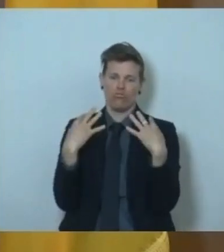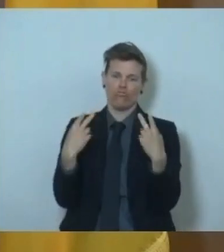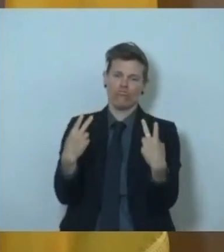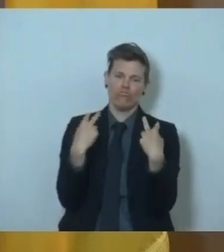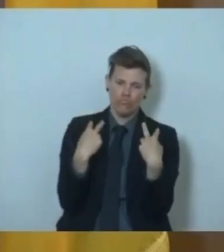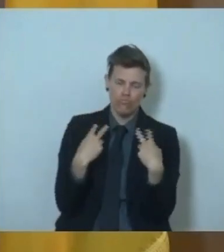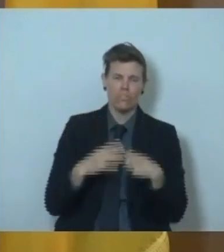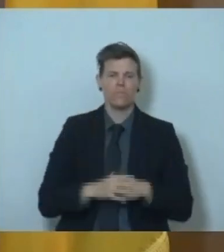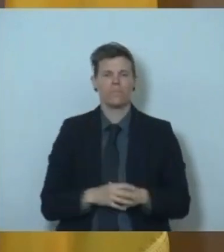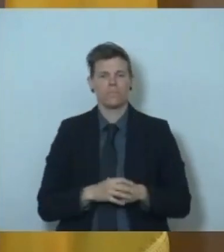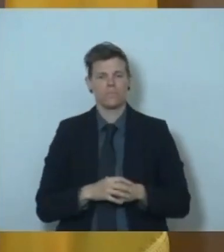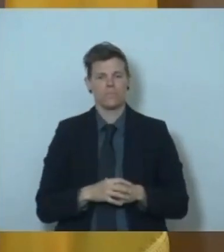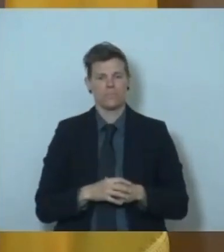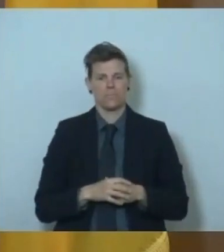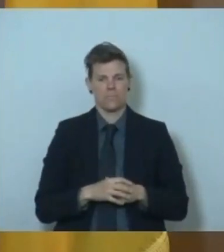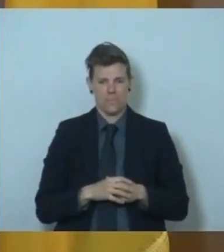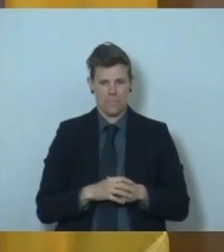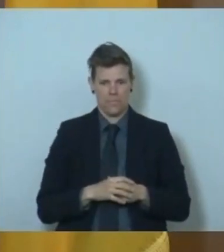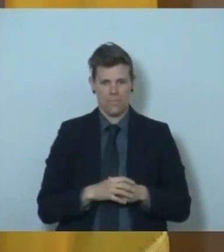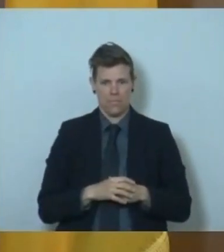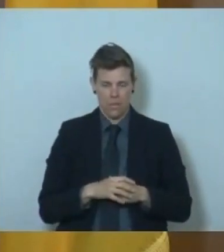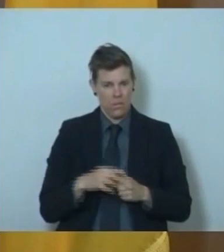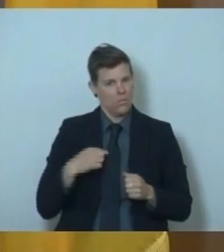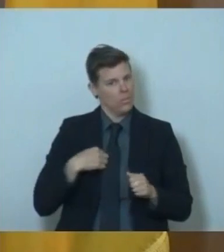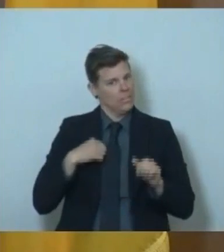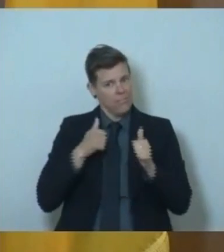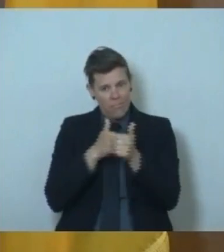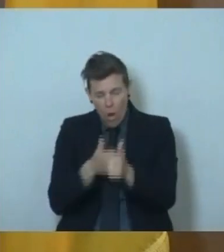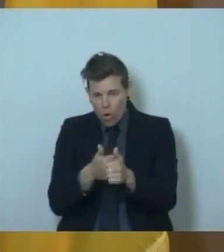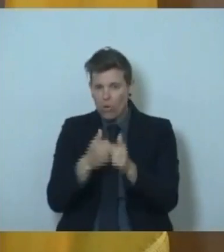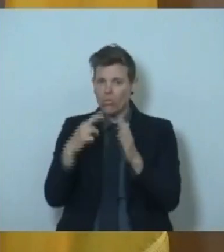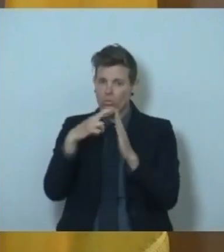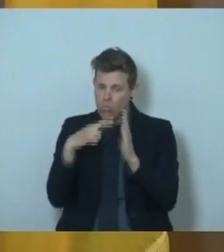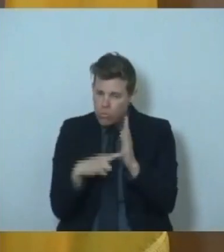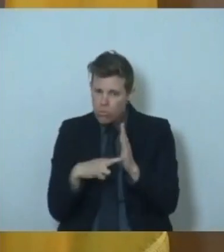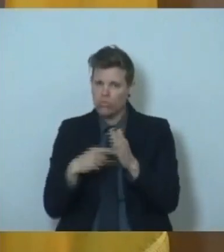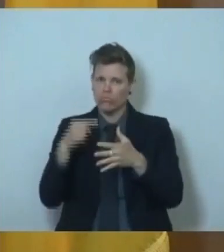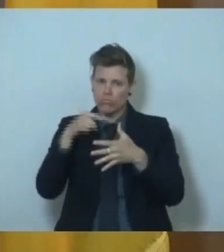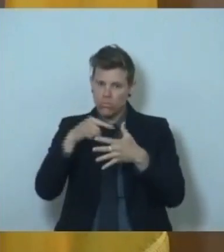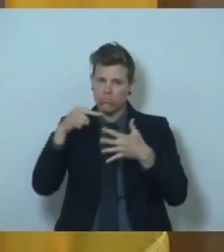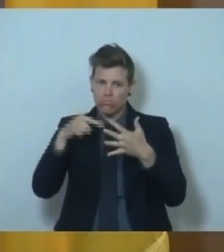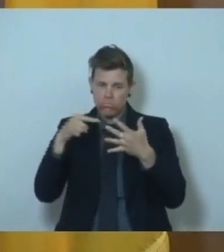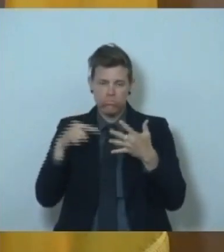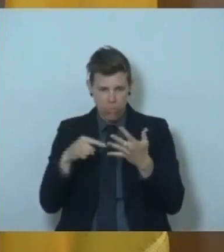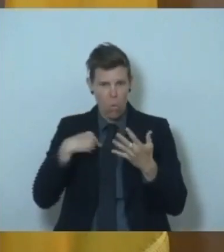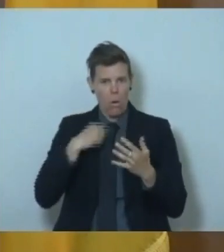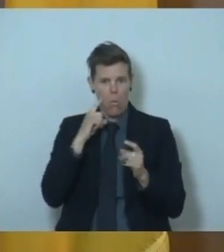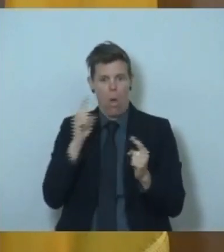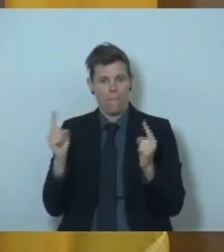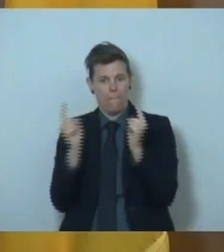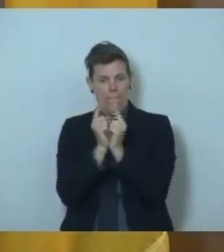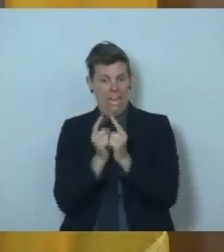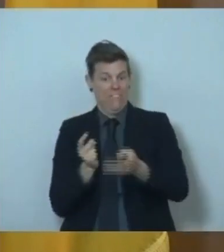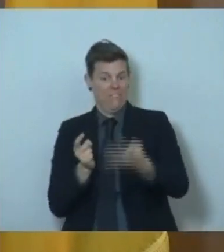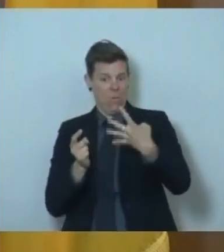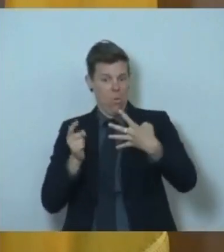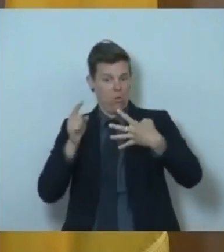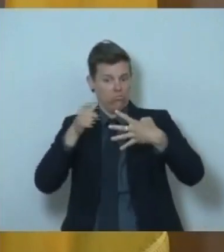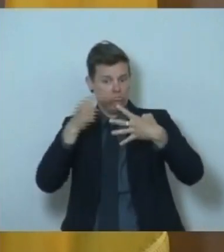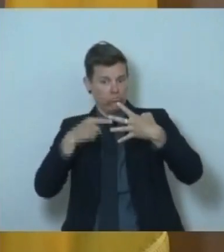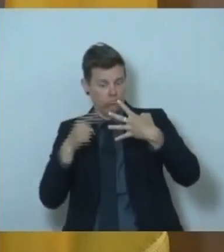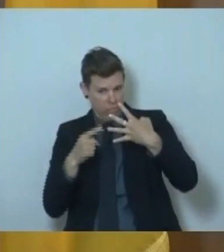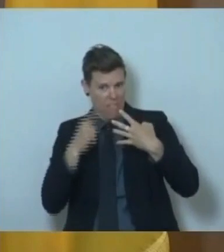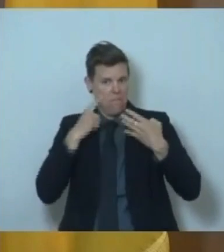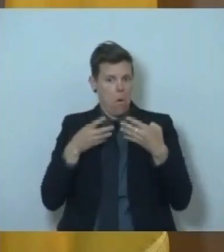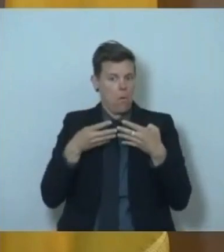your part to make sure that we stay on track and meeting the gating criteria. I want to thank Secretary Kunkel and Secretary Dr. David